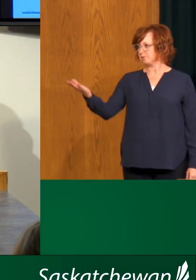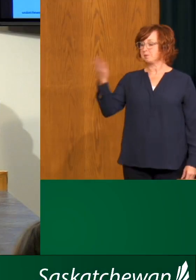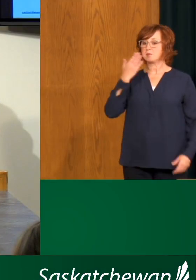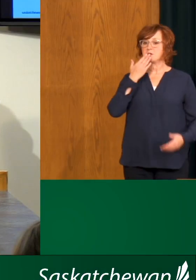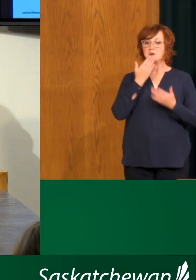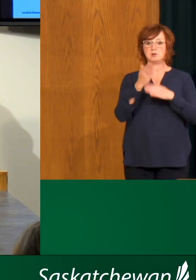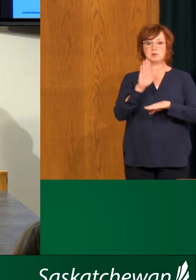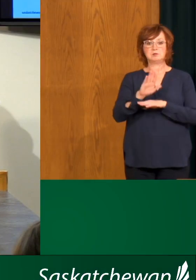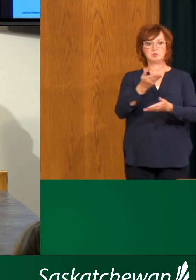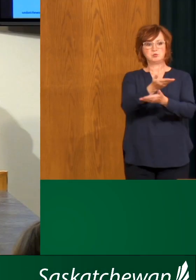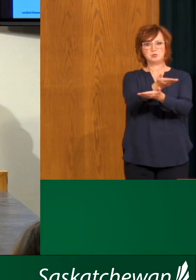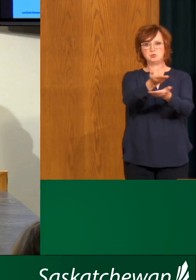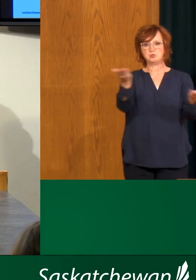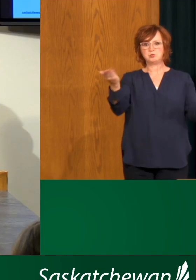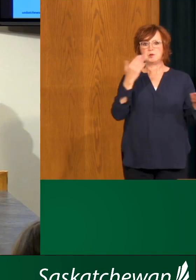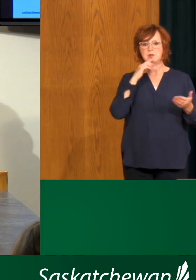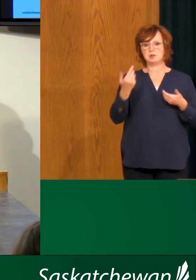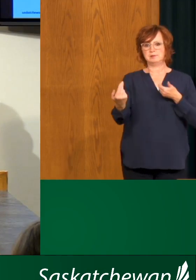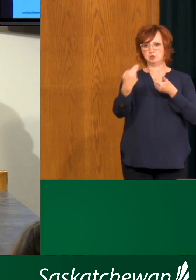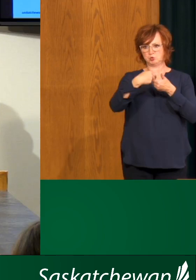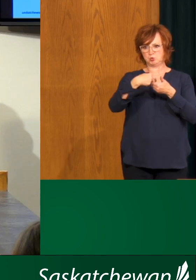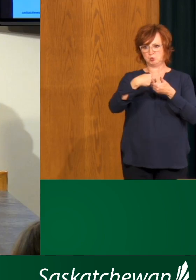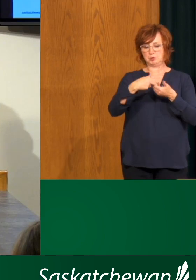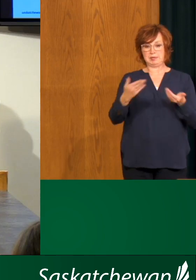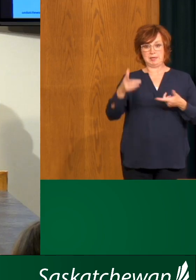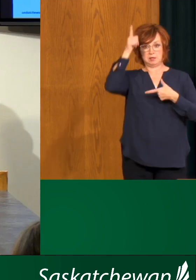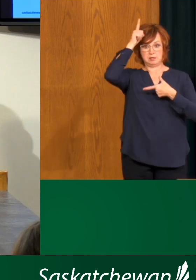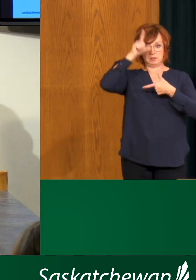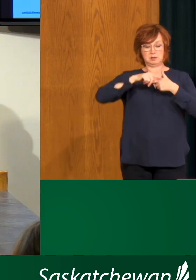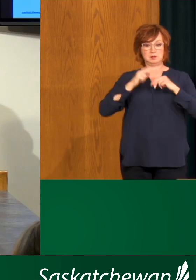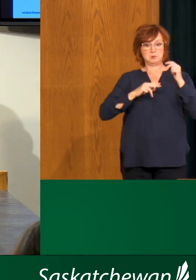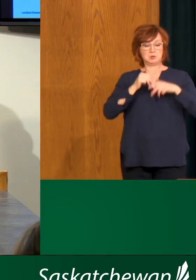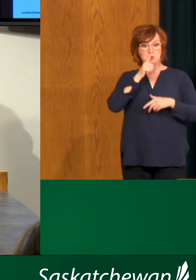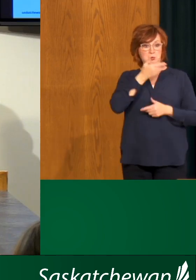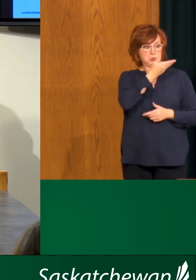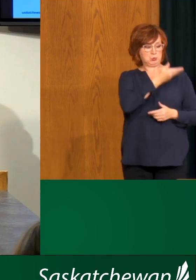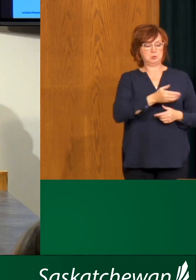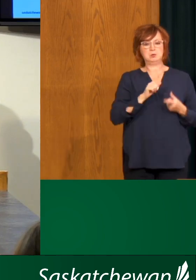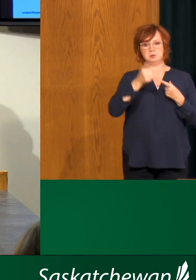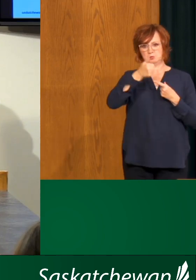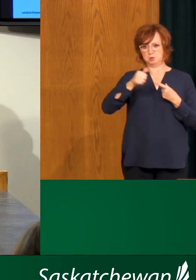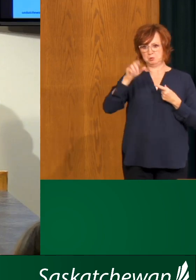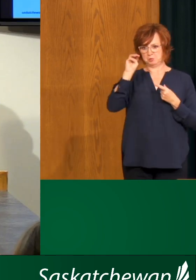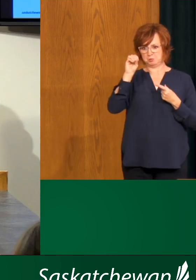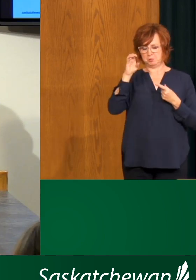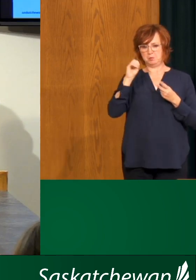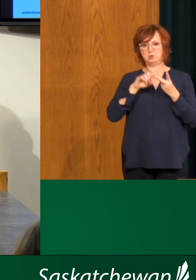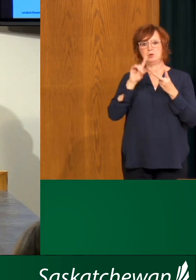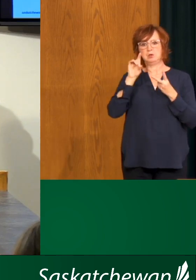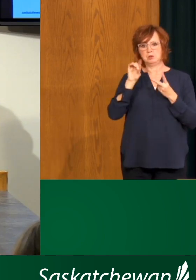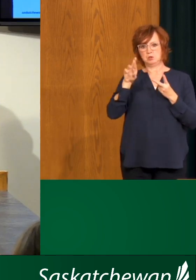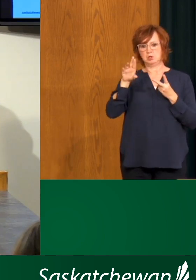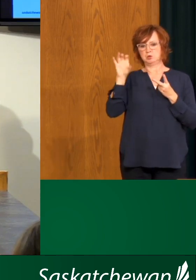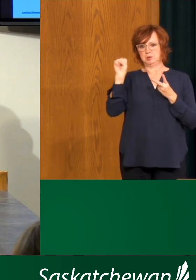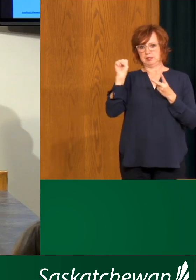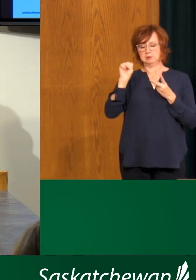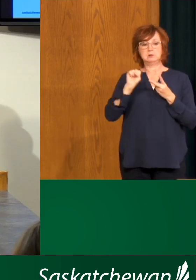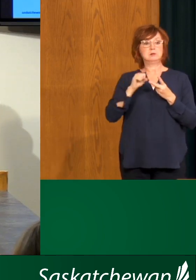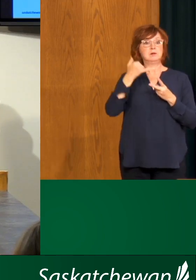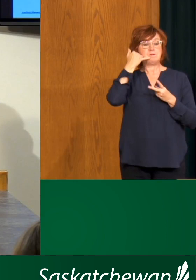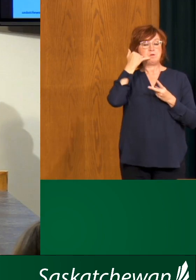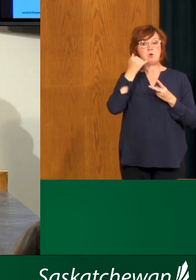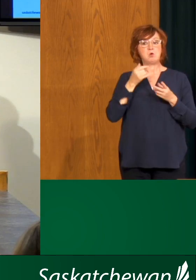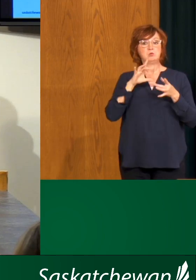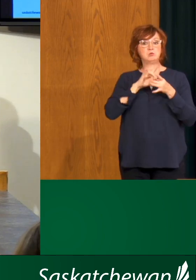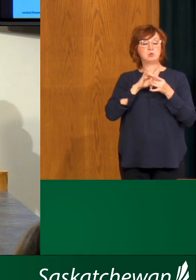Good afternoon, everyone, and thanks for joining us today. In the Legislative Building in Regina, we have Premier Scott Moe and Dr. Shahab. Joining us over the line